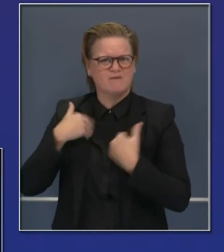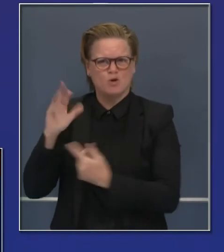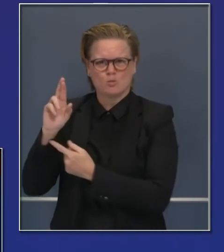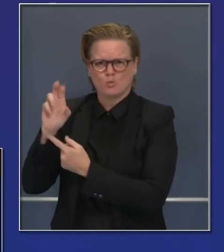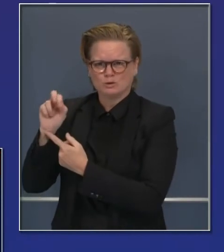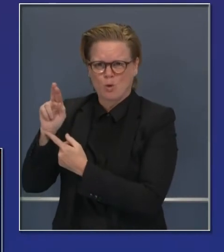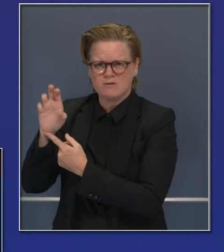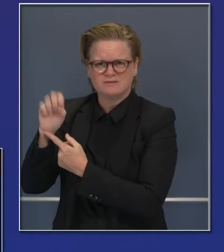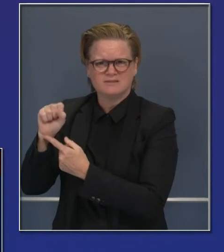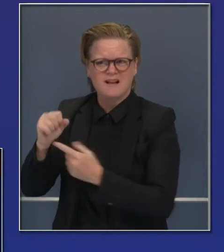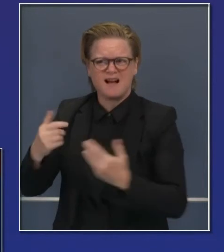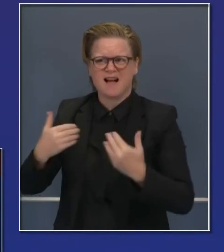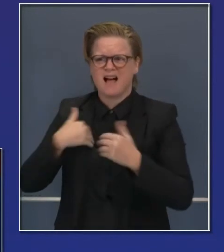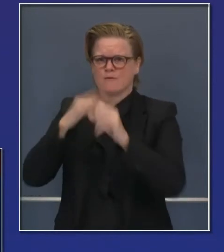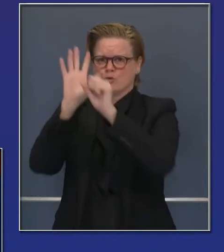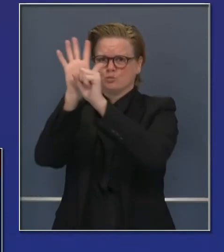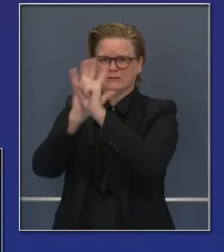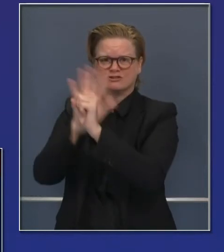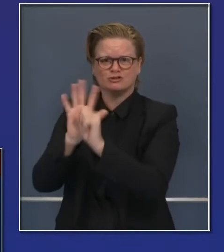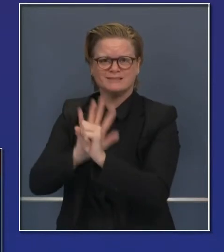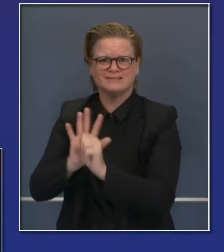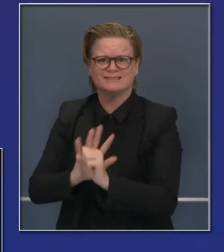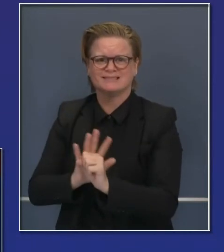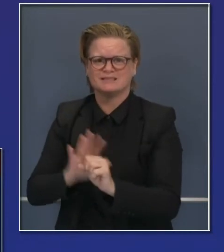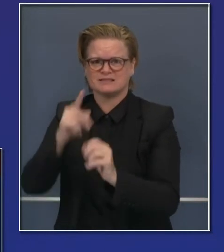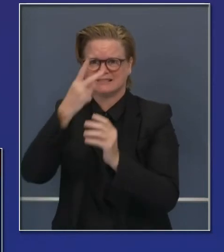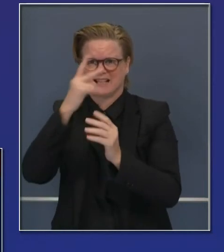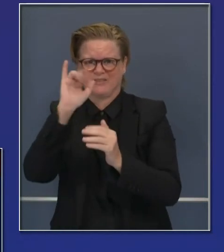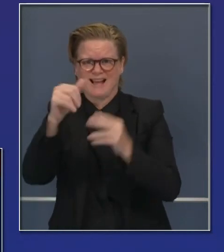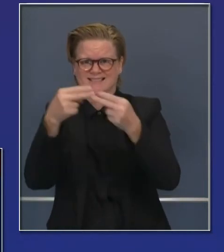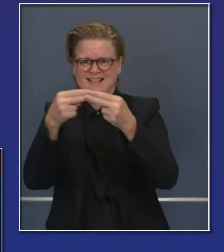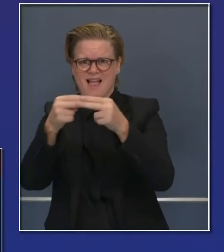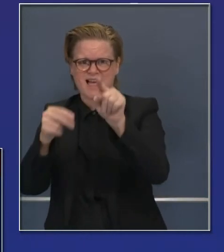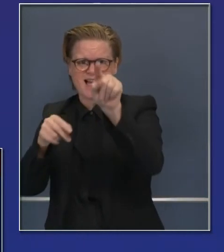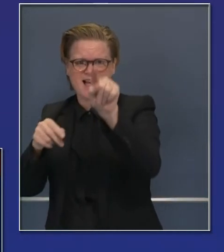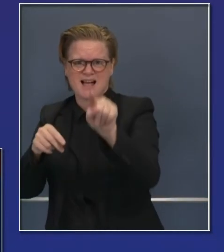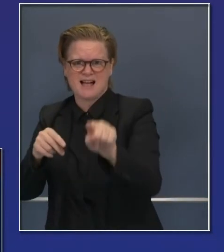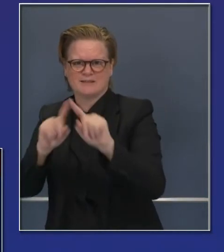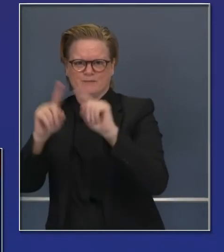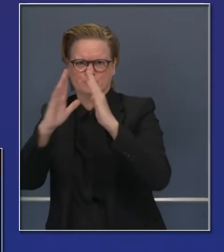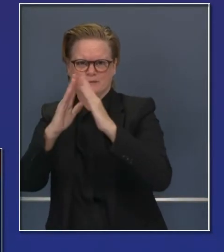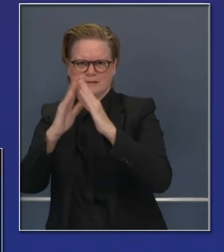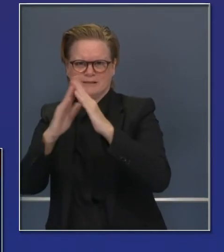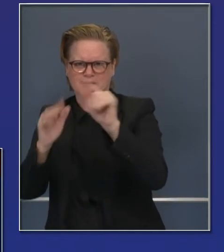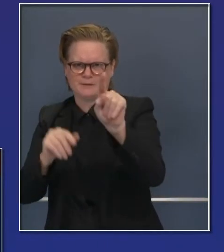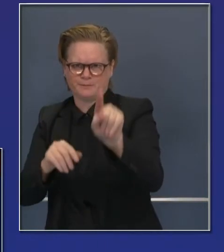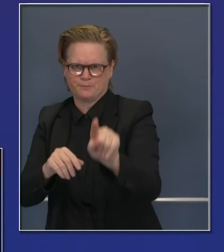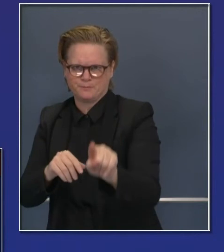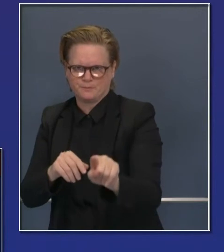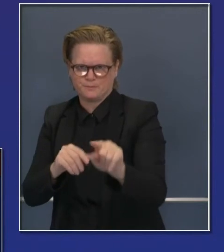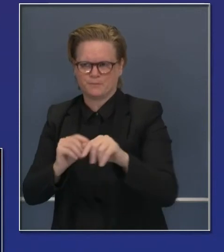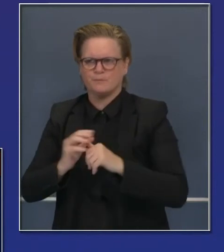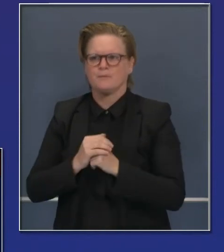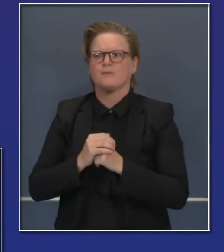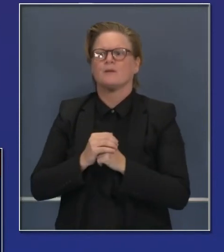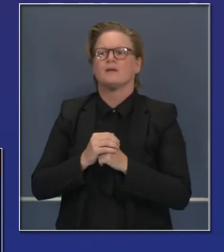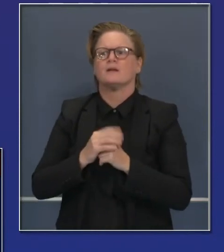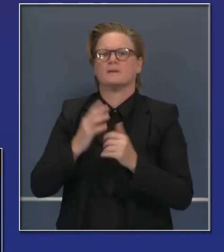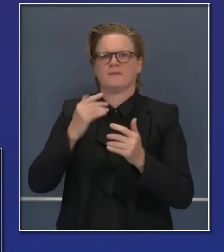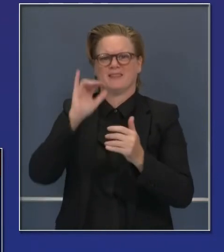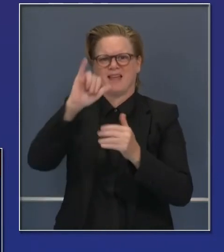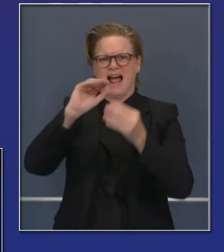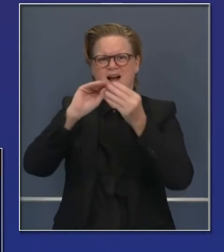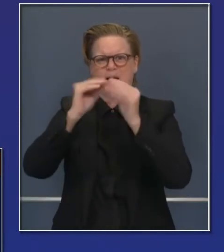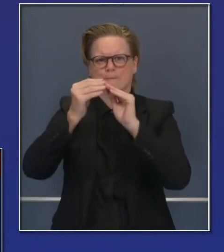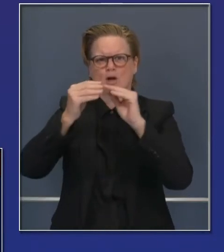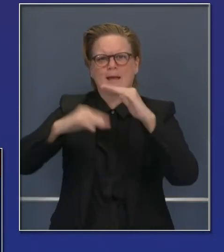case, but also within these regions to provide additional capacity to take care of patients in need. So forgive me for belaboring that,